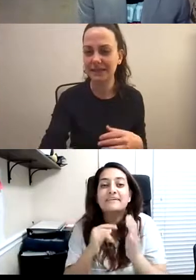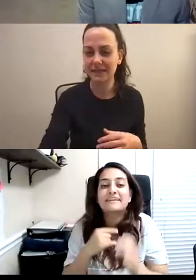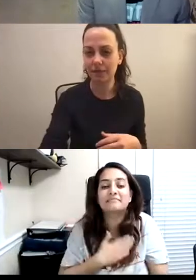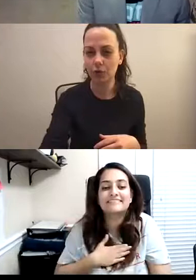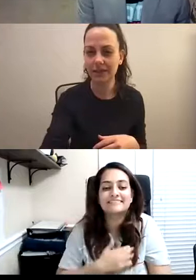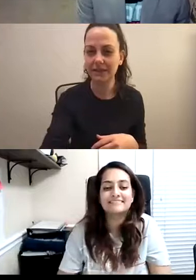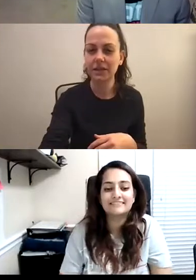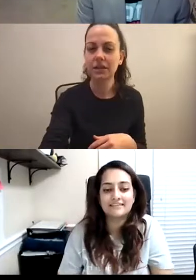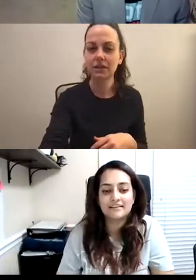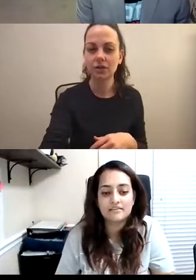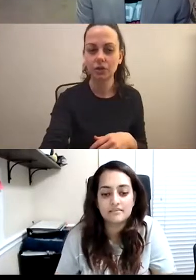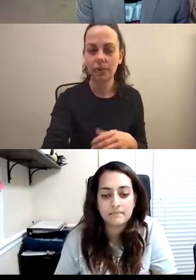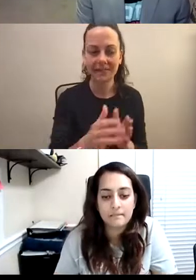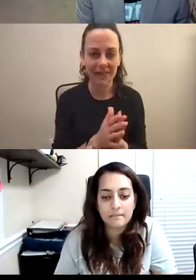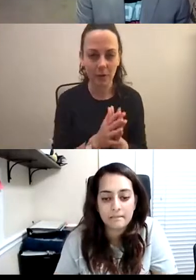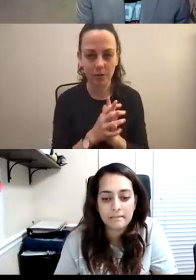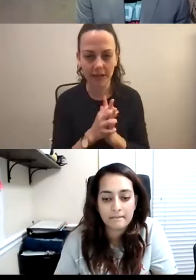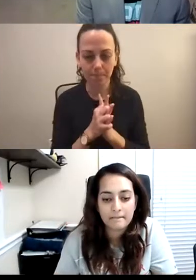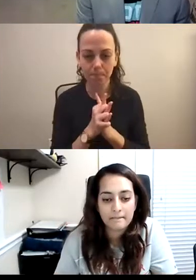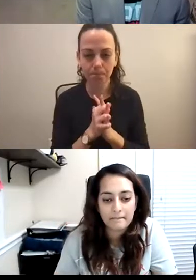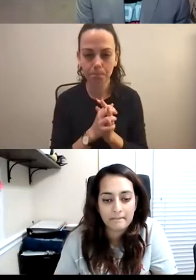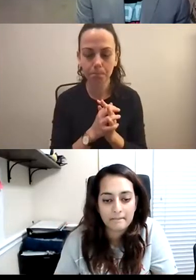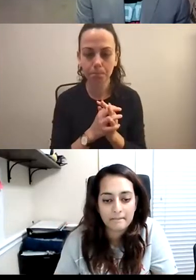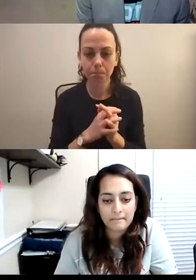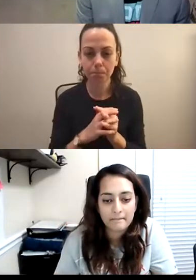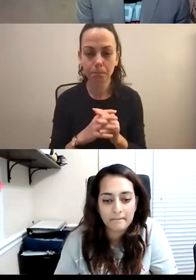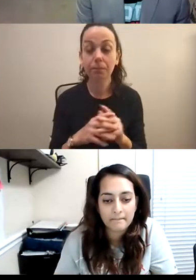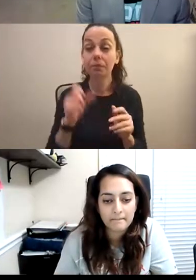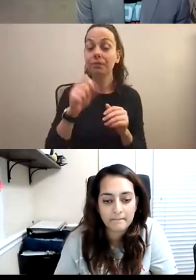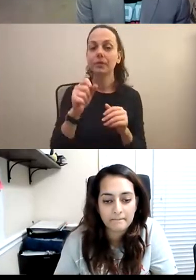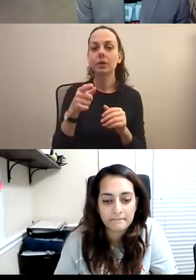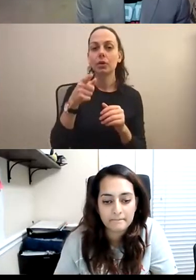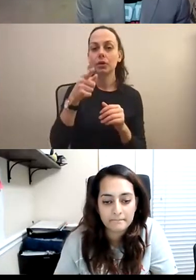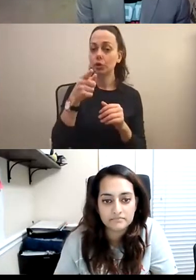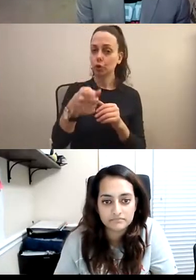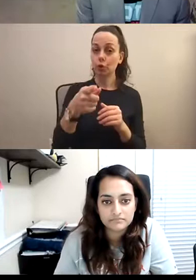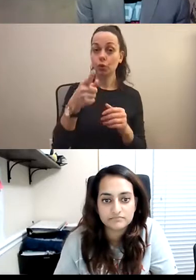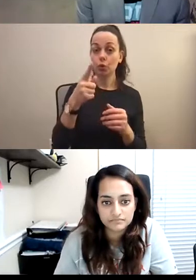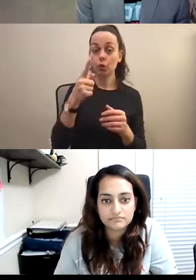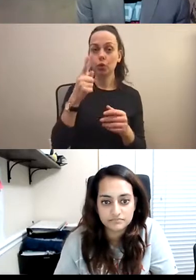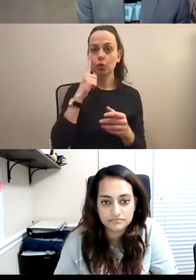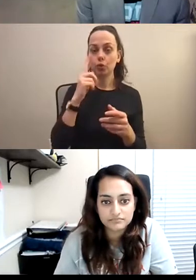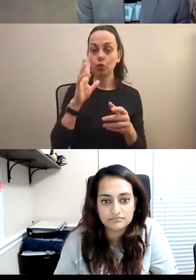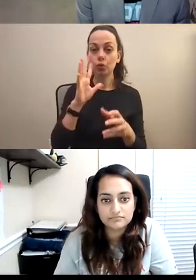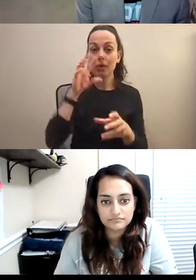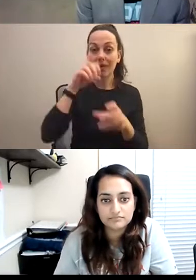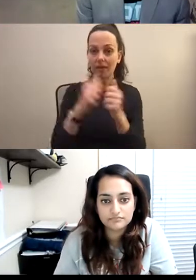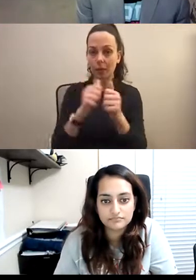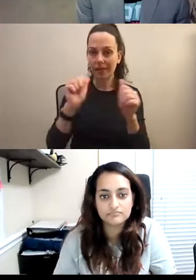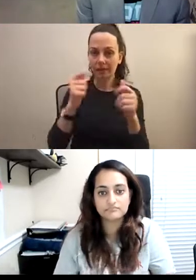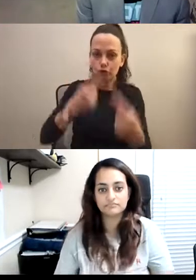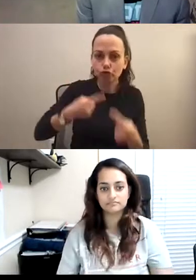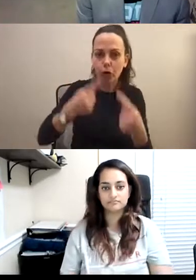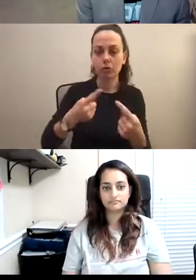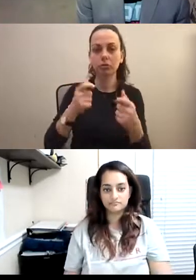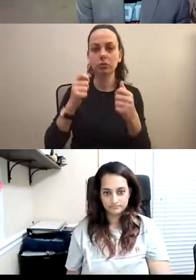was missing some few things. So do you mind saying that one more time? So did you encounter any struggles related to your